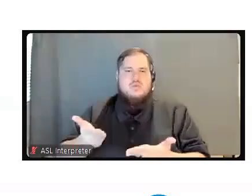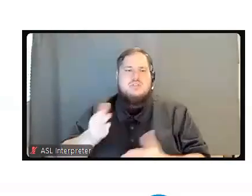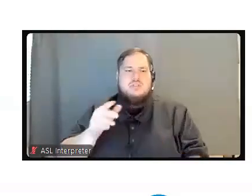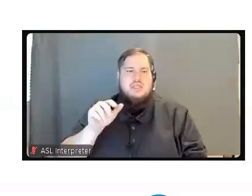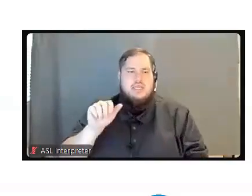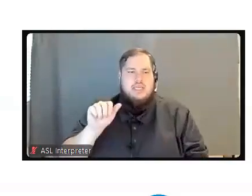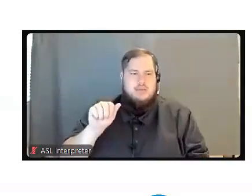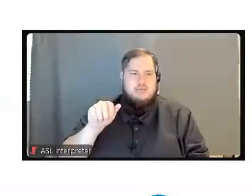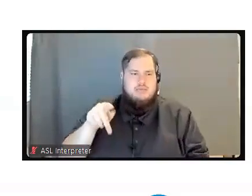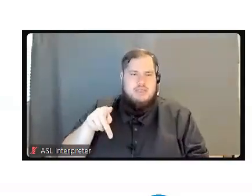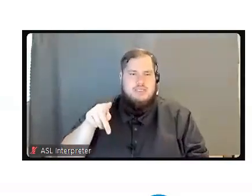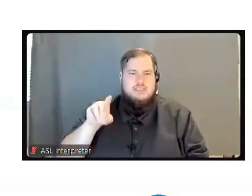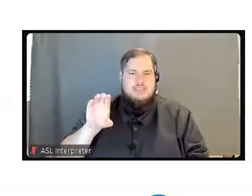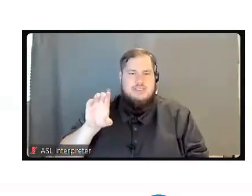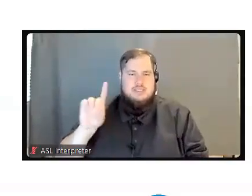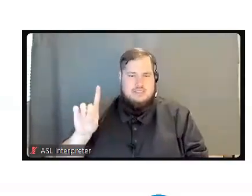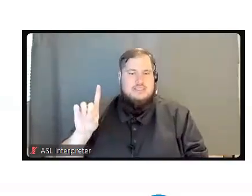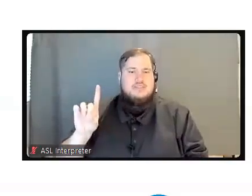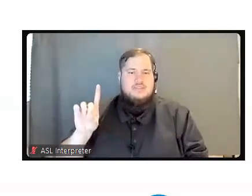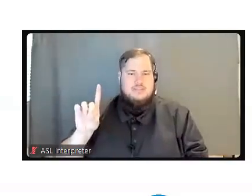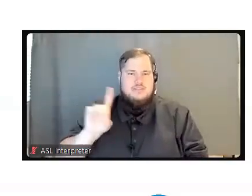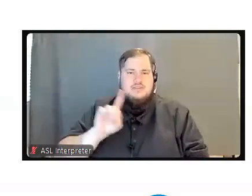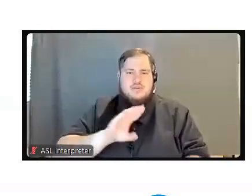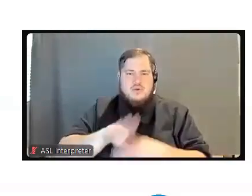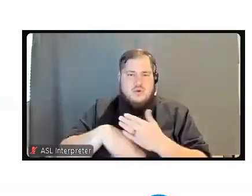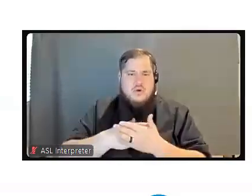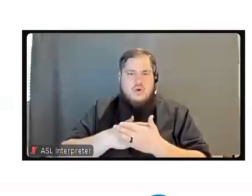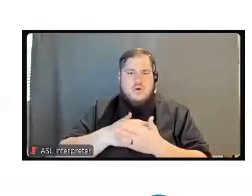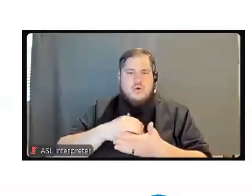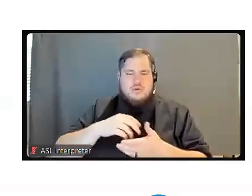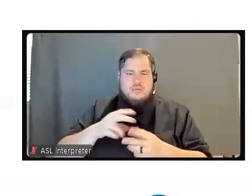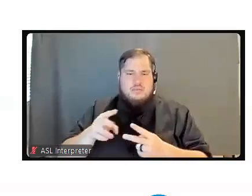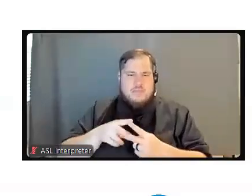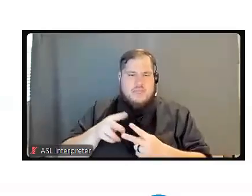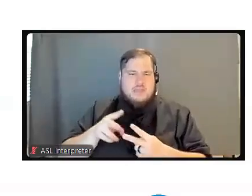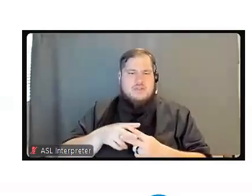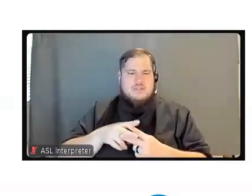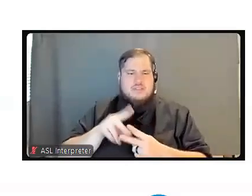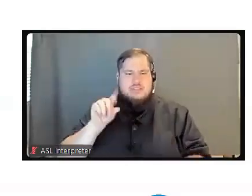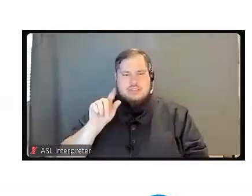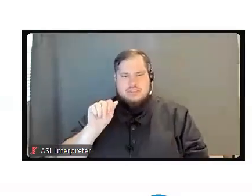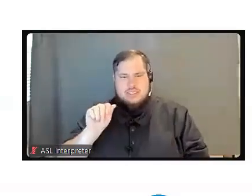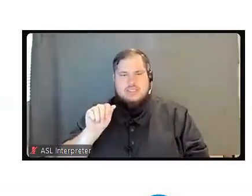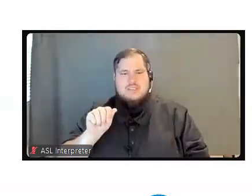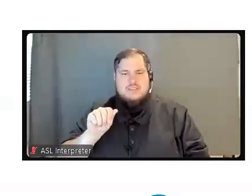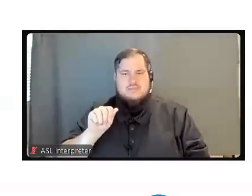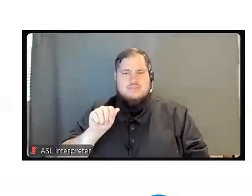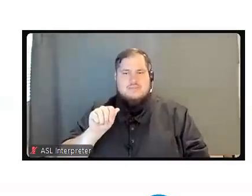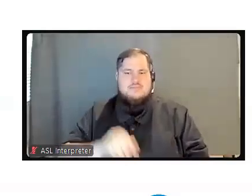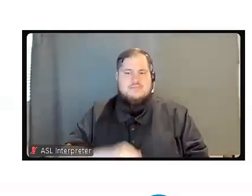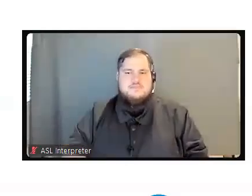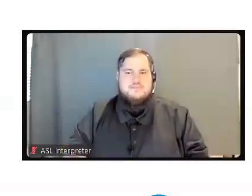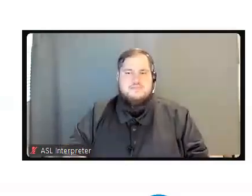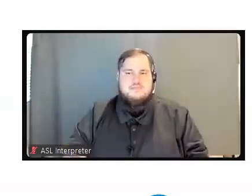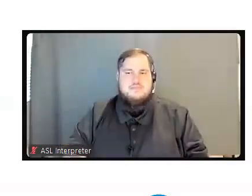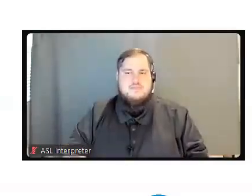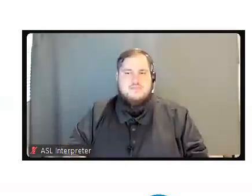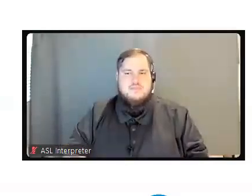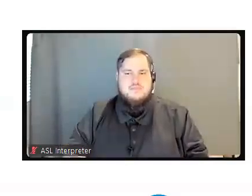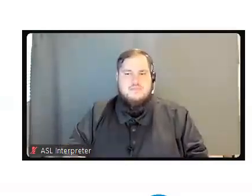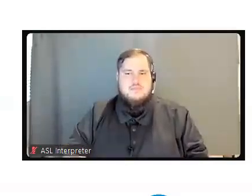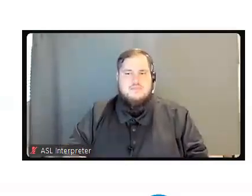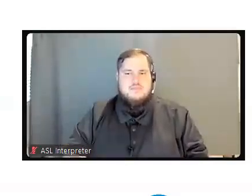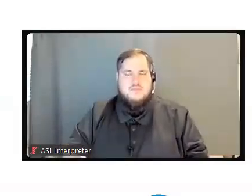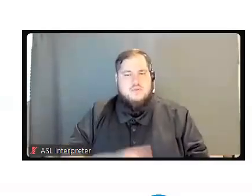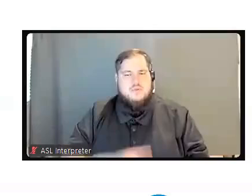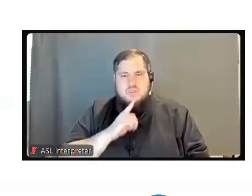the All Payers Claims Database, and it is a robust data set that is actually beyond